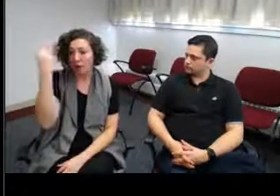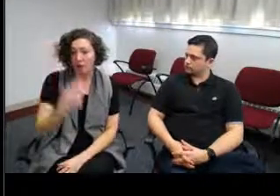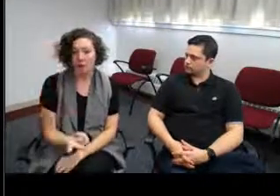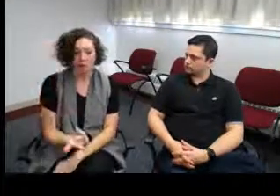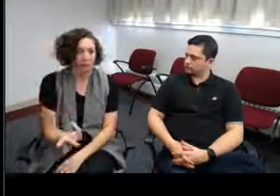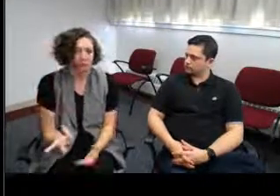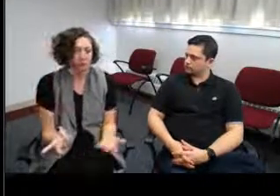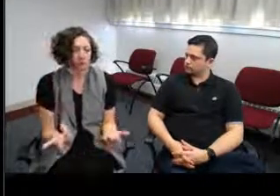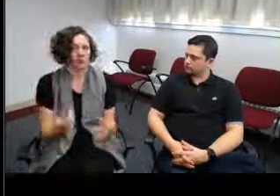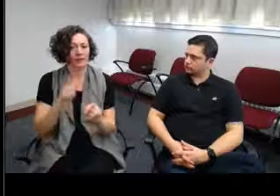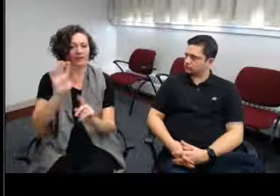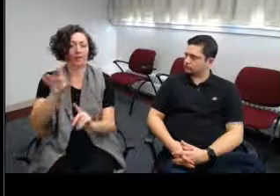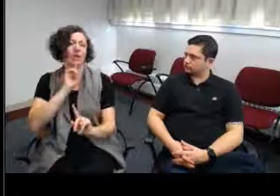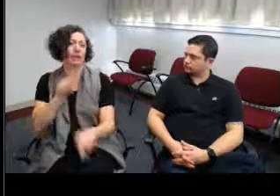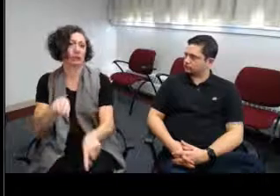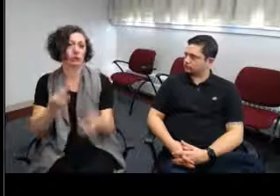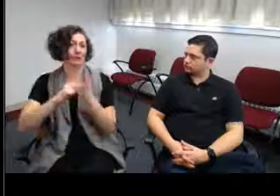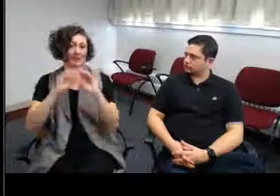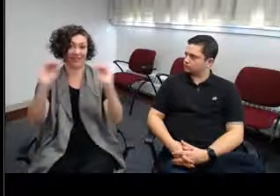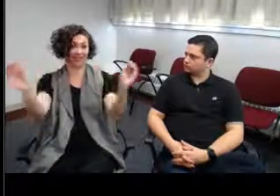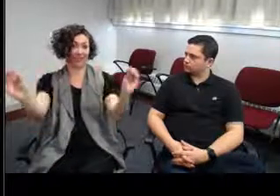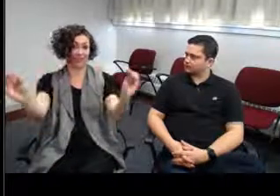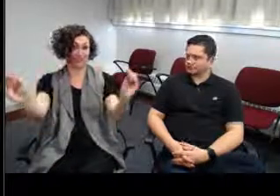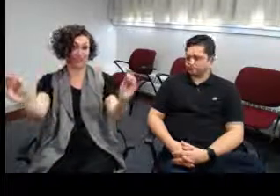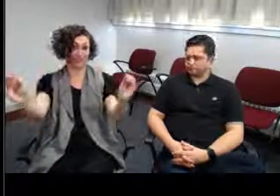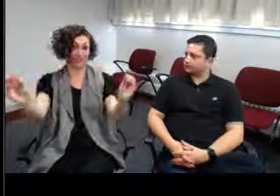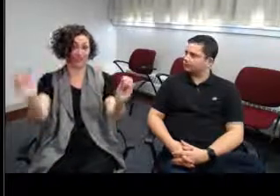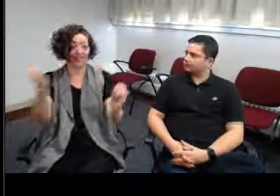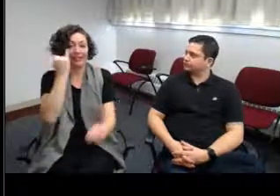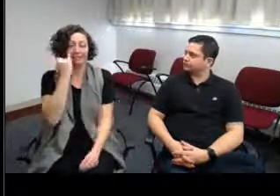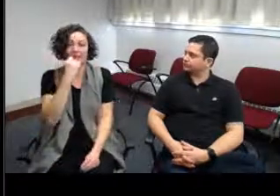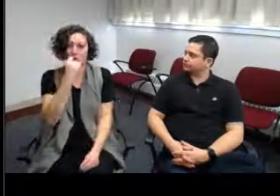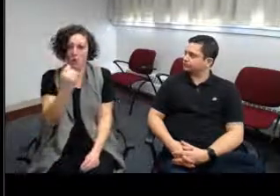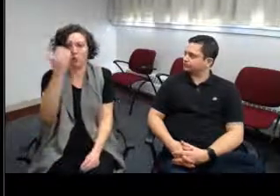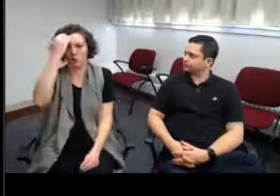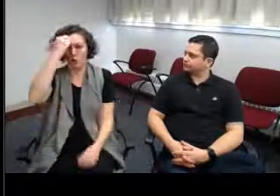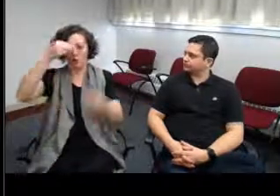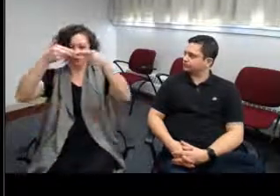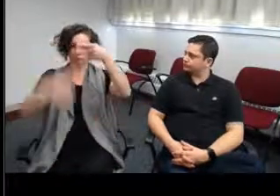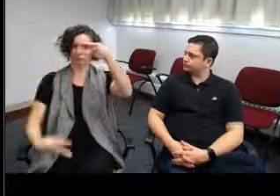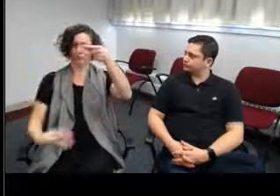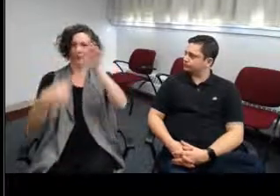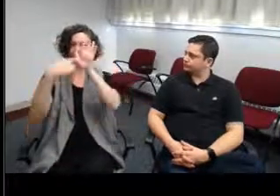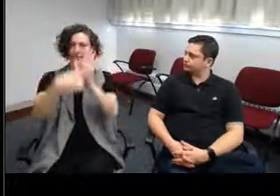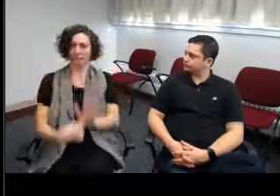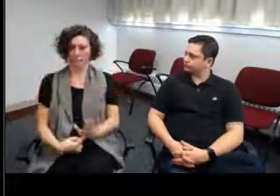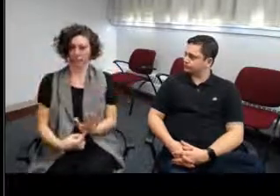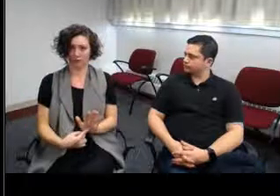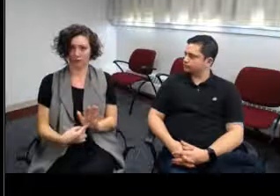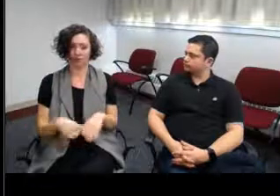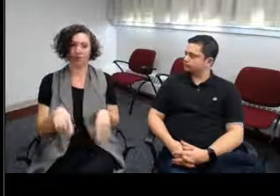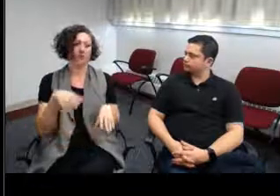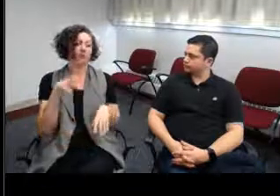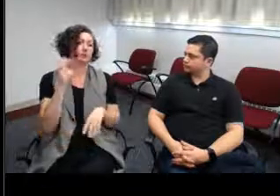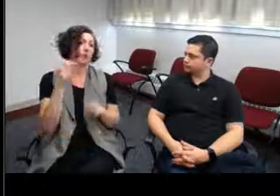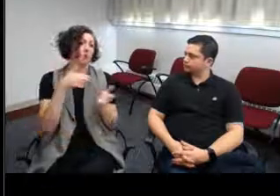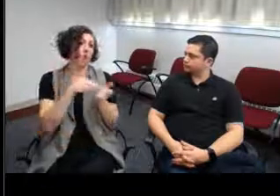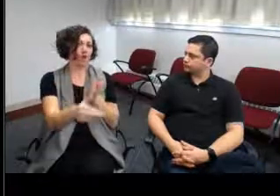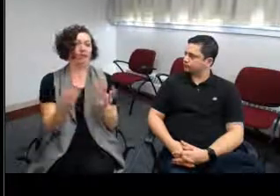abuse or trauma? Their answer is going to mean nothing because they